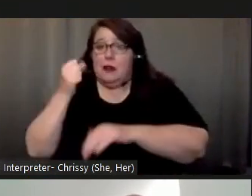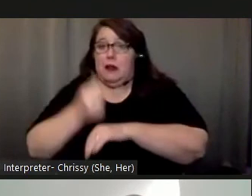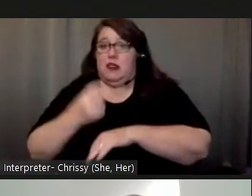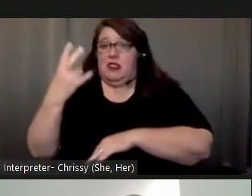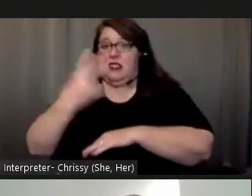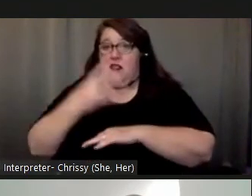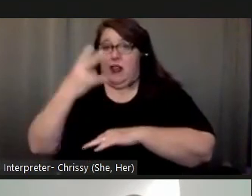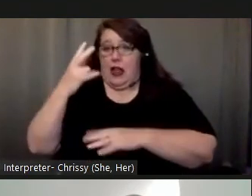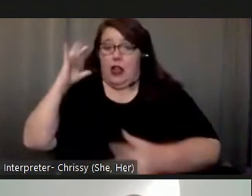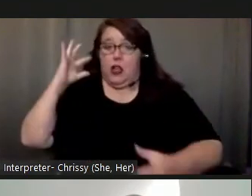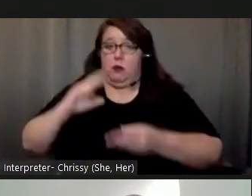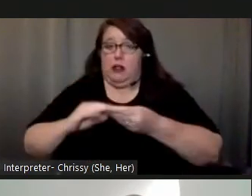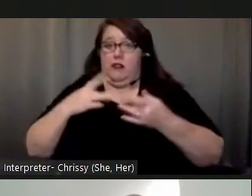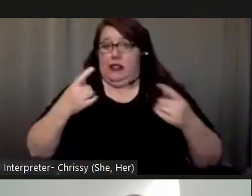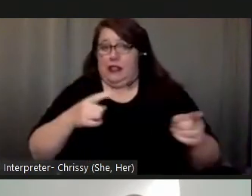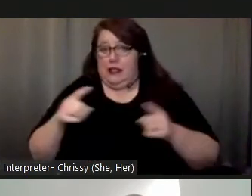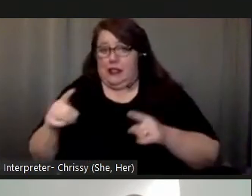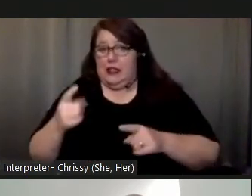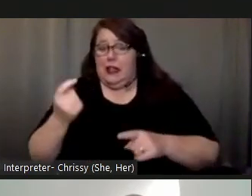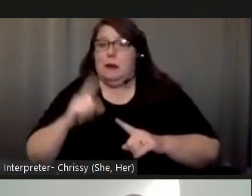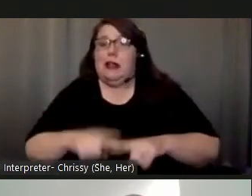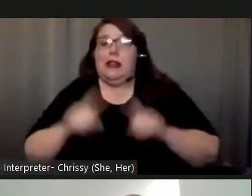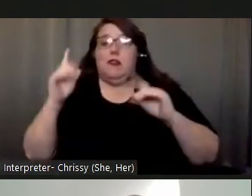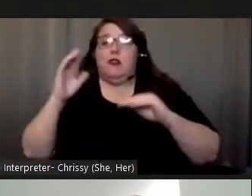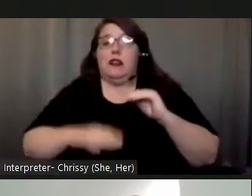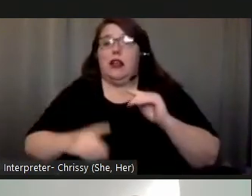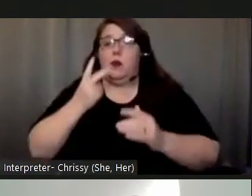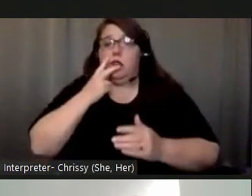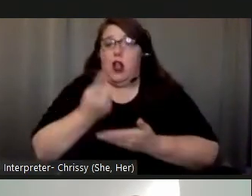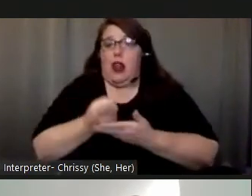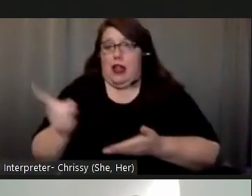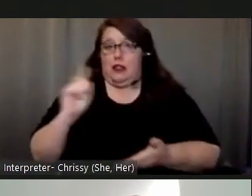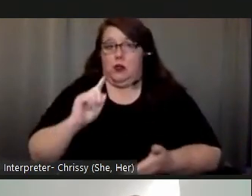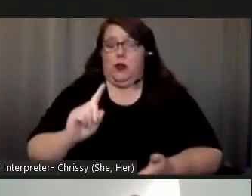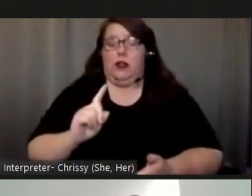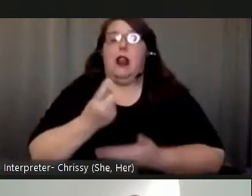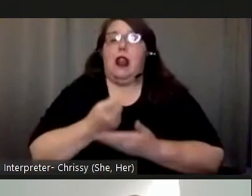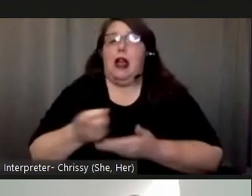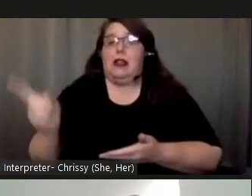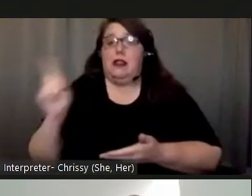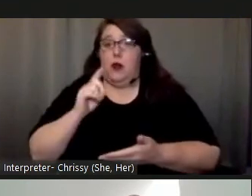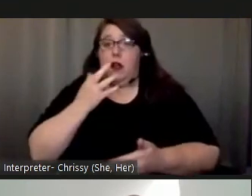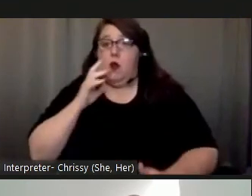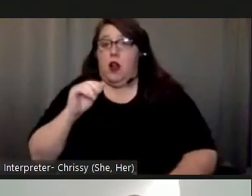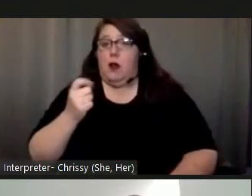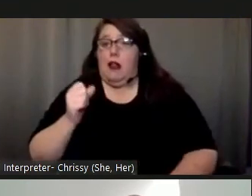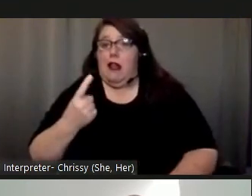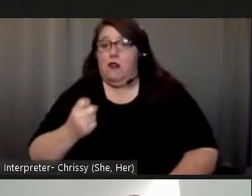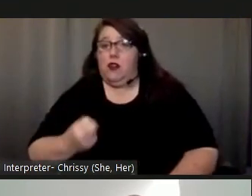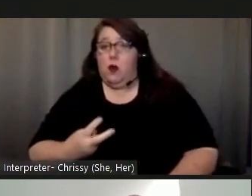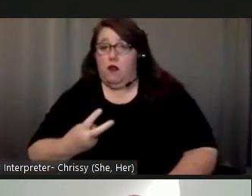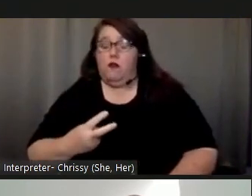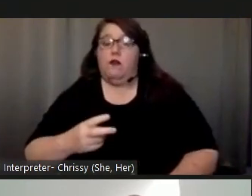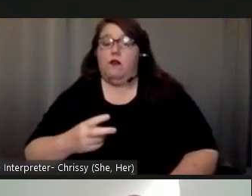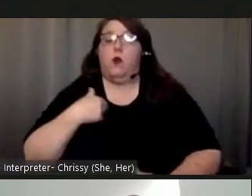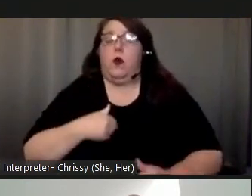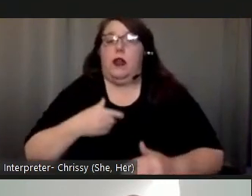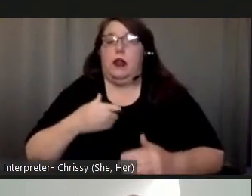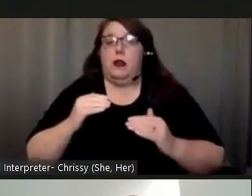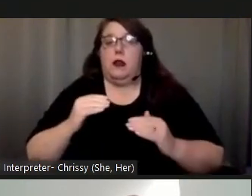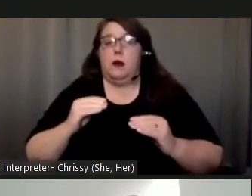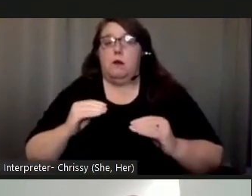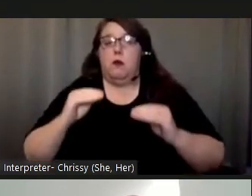cumulative incidence. This is a little bit different than what we saw last week. Last week, Colorado's position was 11th or 12th. We have moved up a little bit